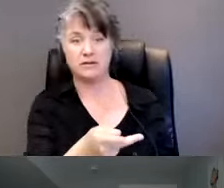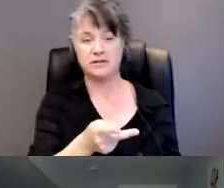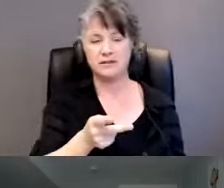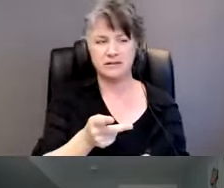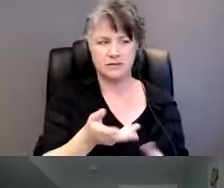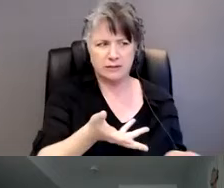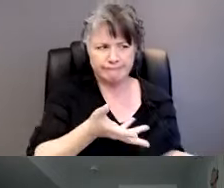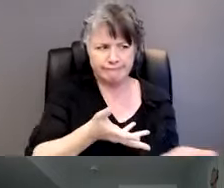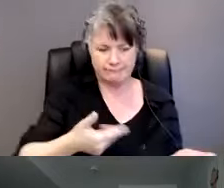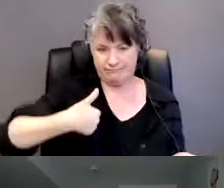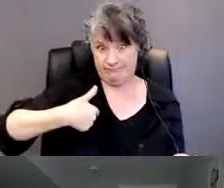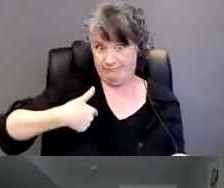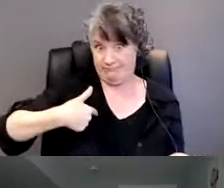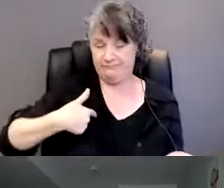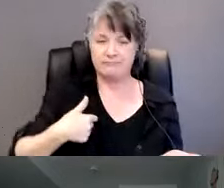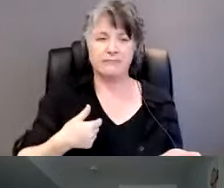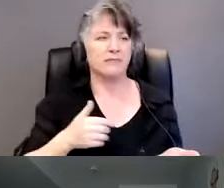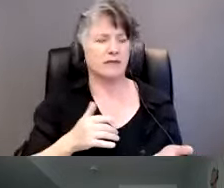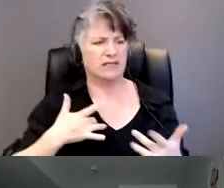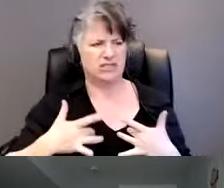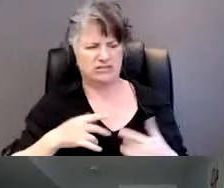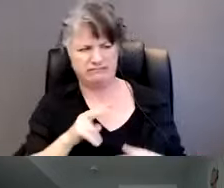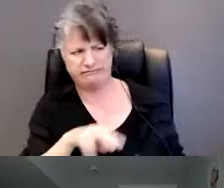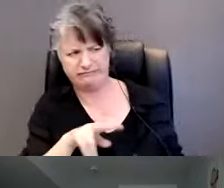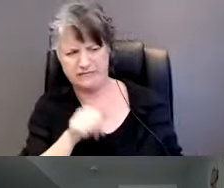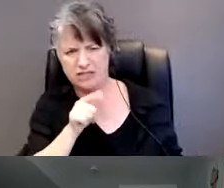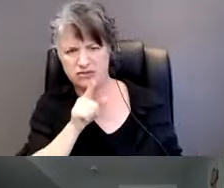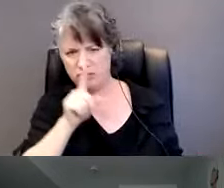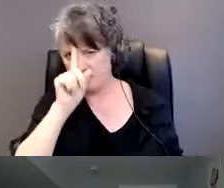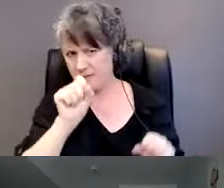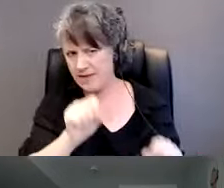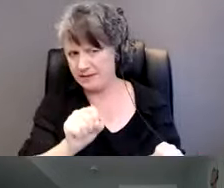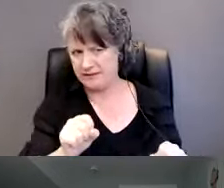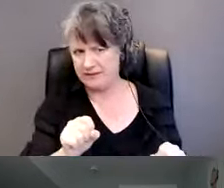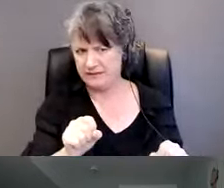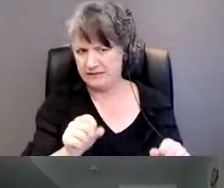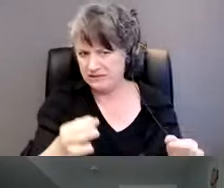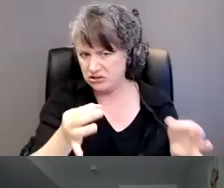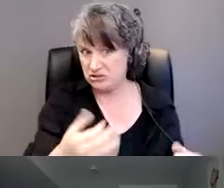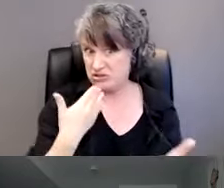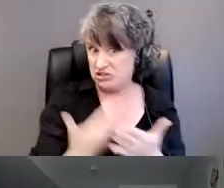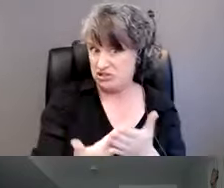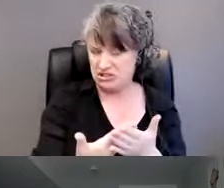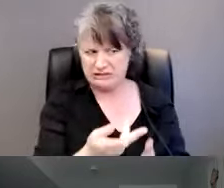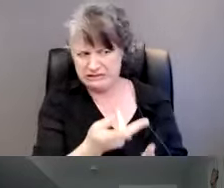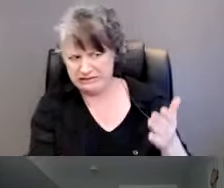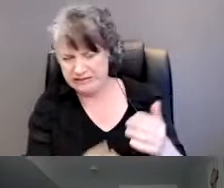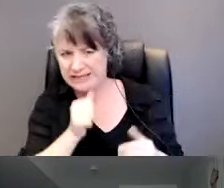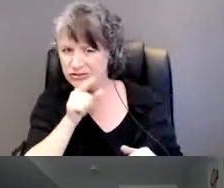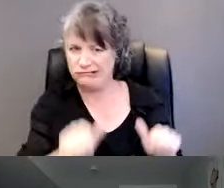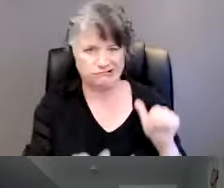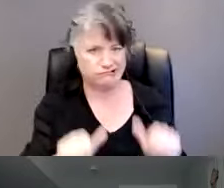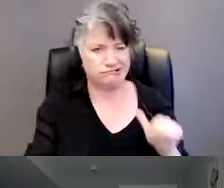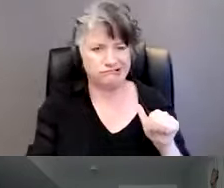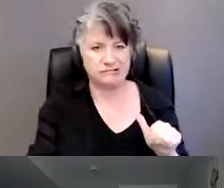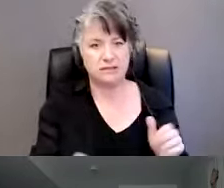I'm referred as, became concerned about capacity and decision-making for both individuals. Mr. Smith showed signs